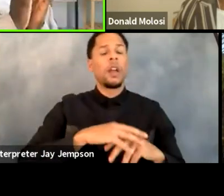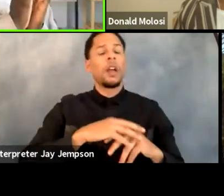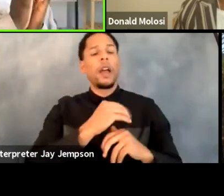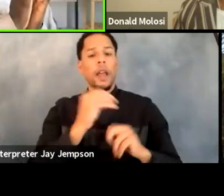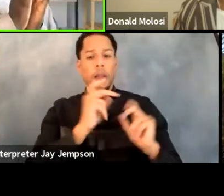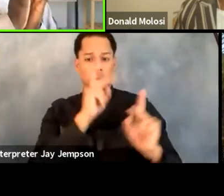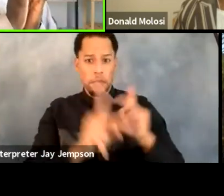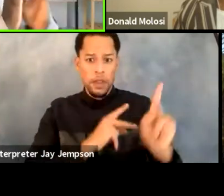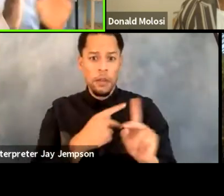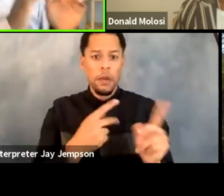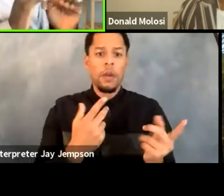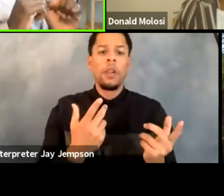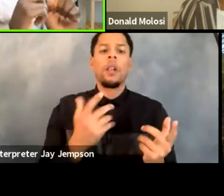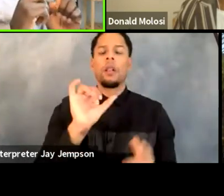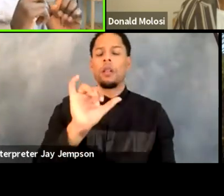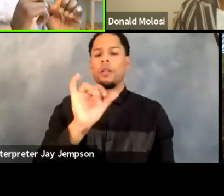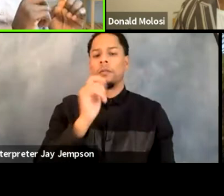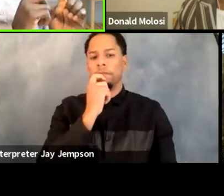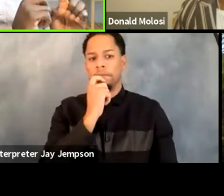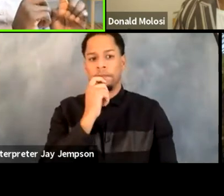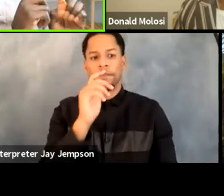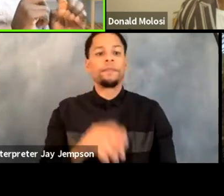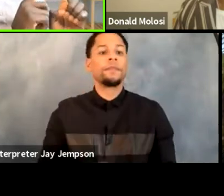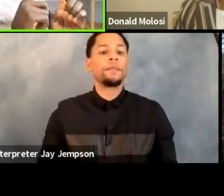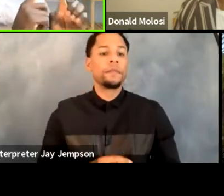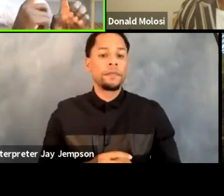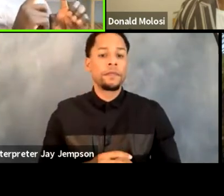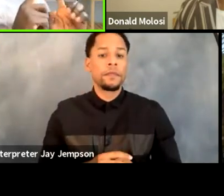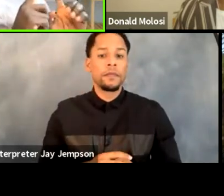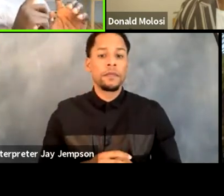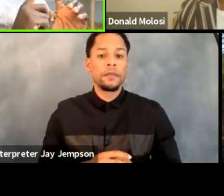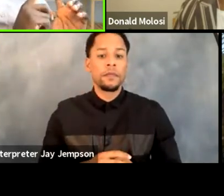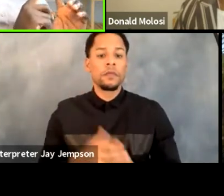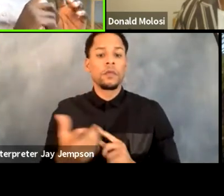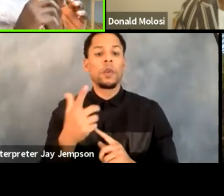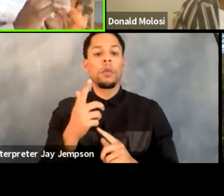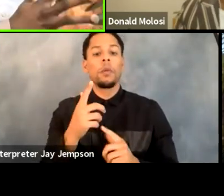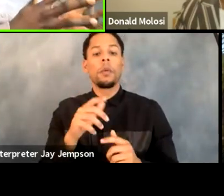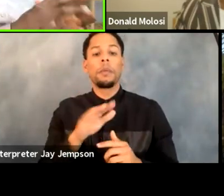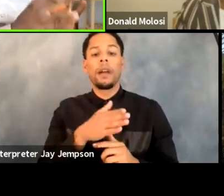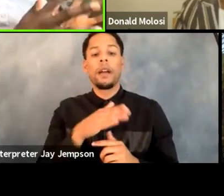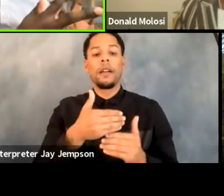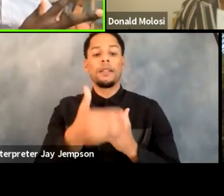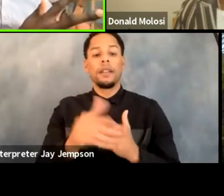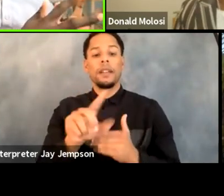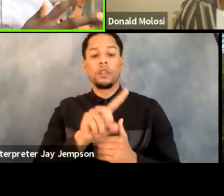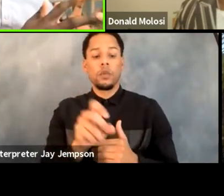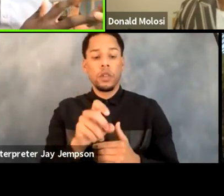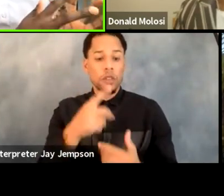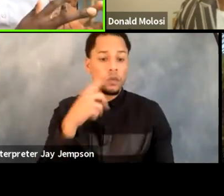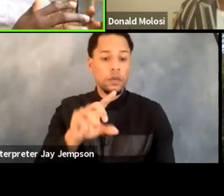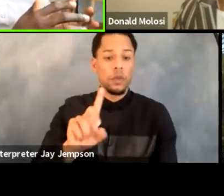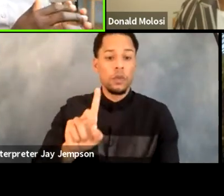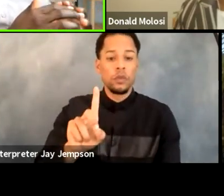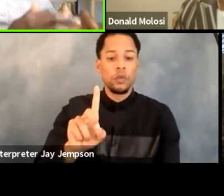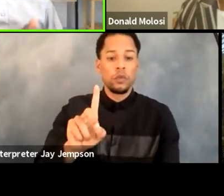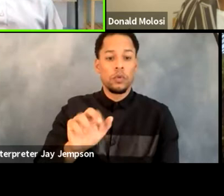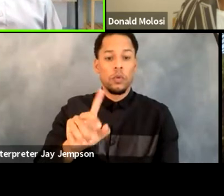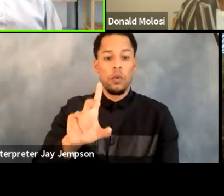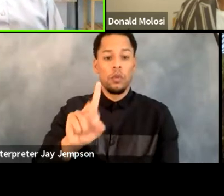that. I'm going to come to Donald with this question, because you've written a lot of plays